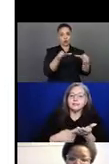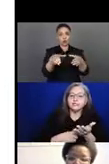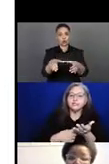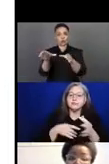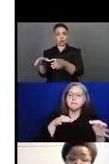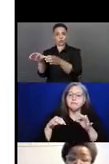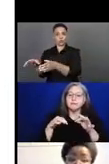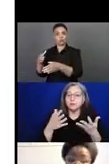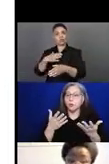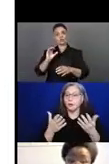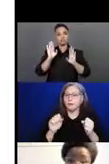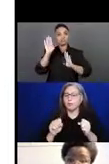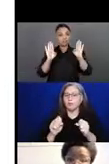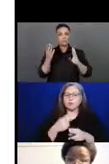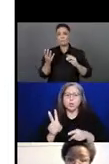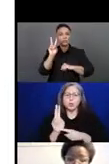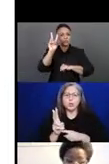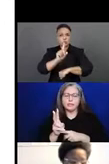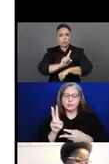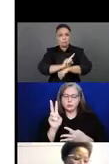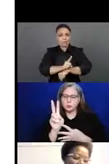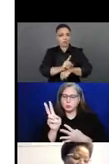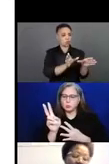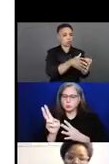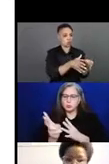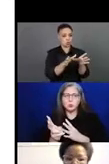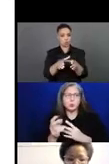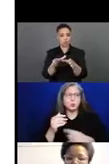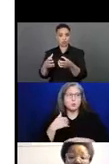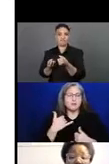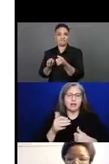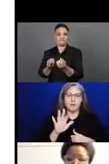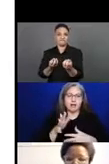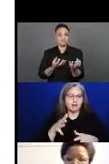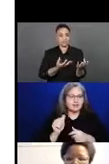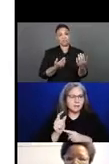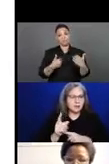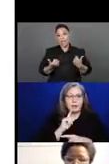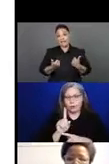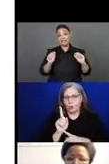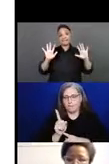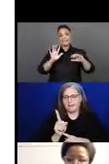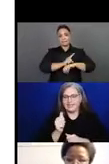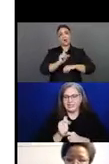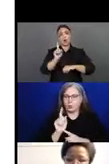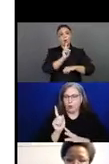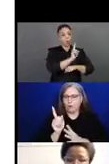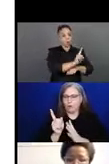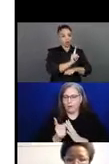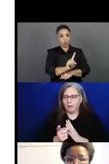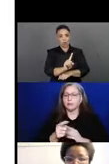so it could be 2 minutes each group. We have about 10 minutes or 1 minute just to wrap up. Those who've